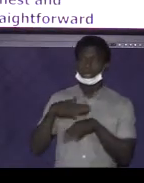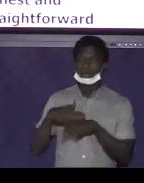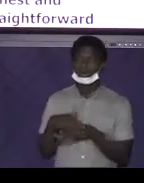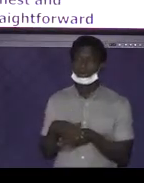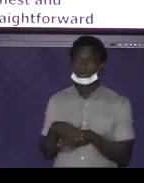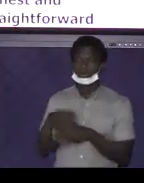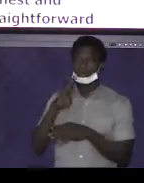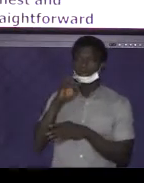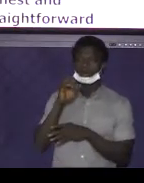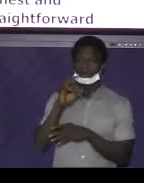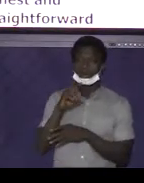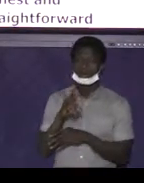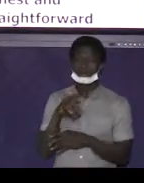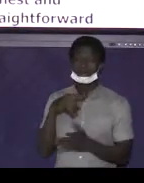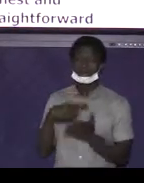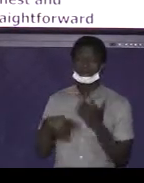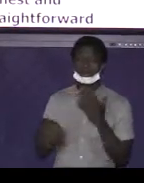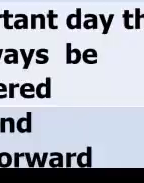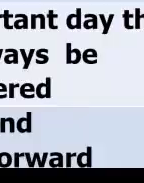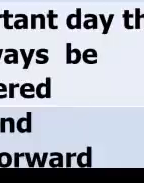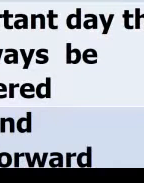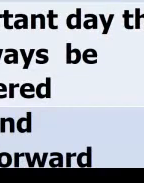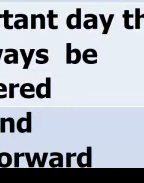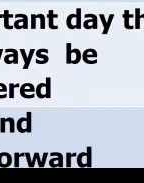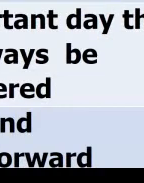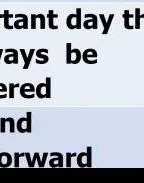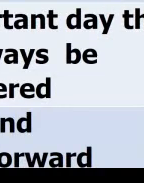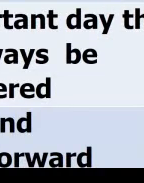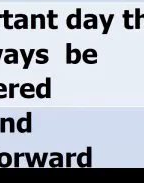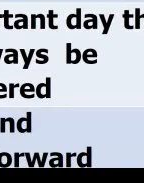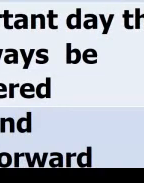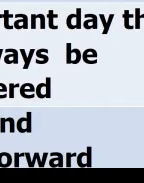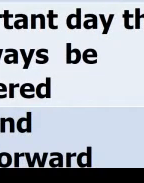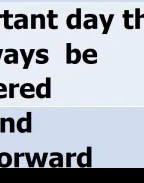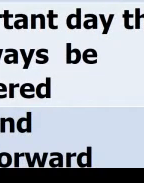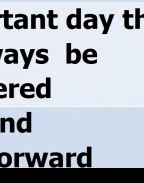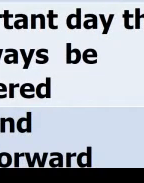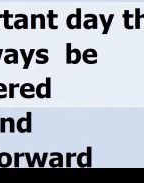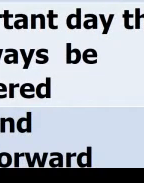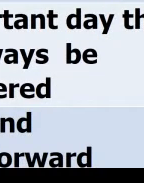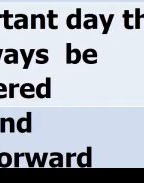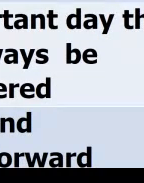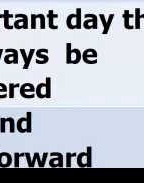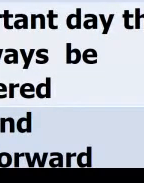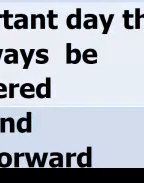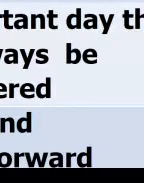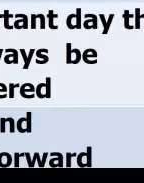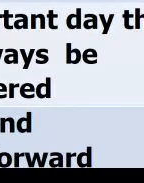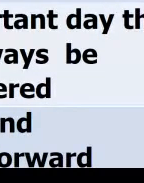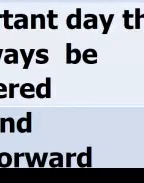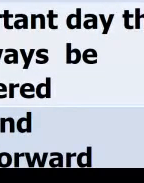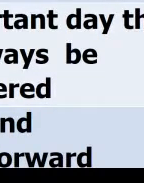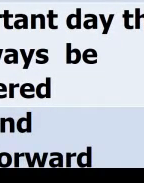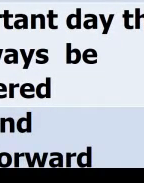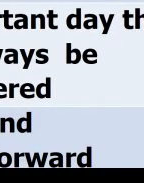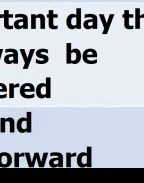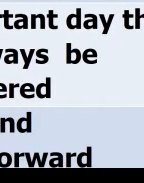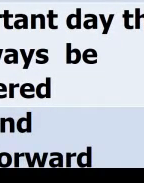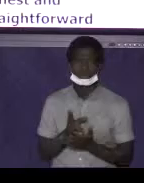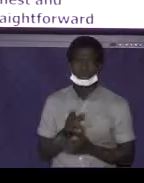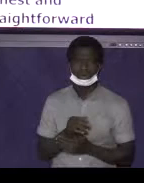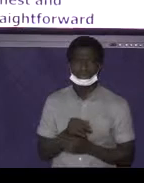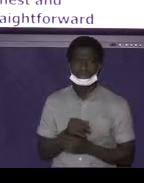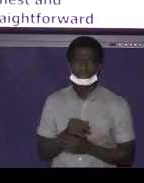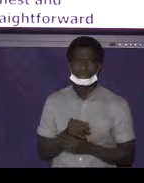above board, what does it mean? Honest and straightforward. It means honest and straightforward.